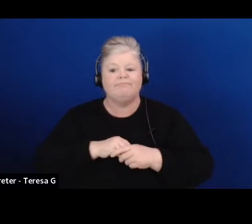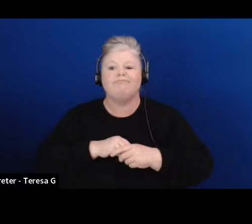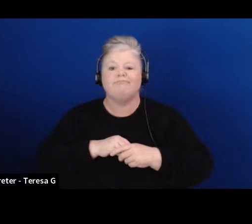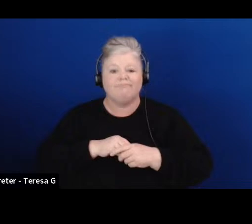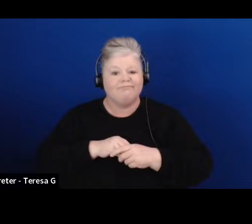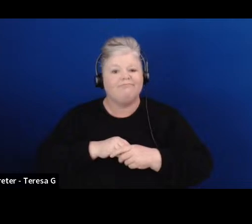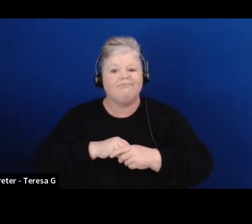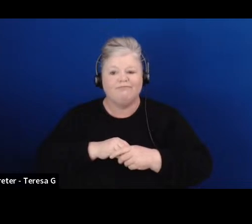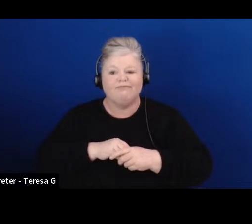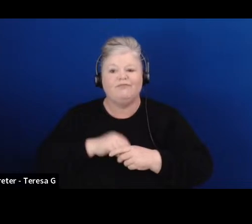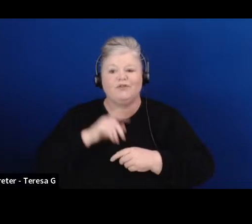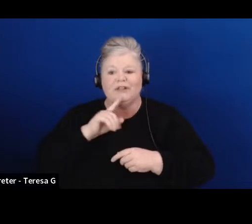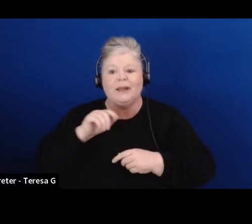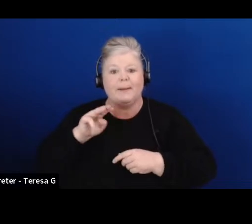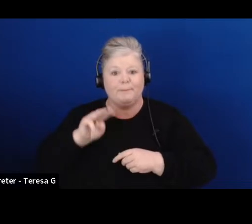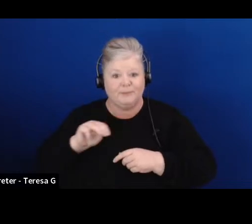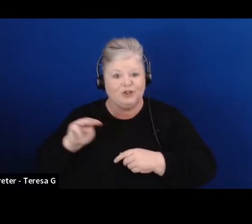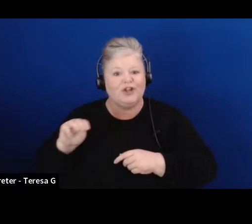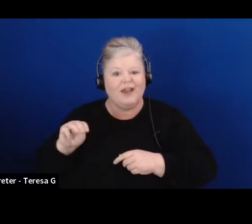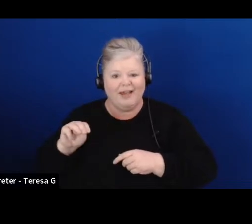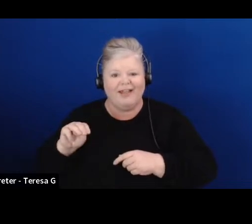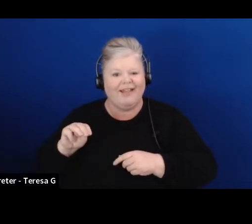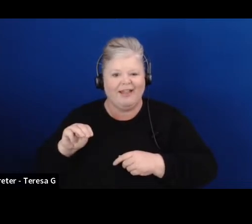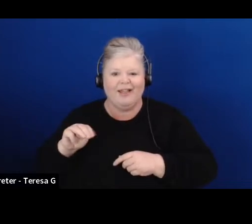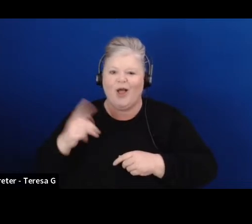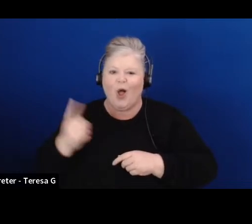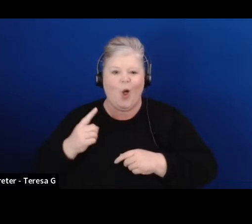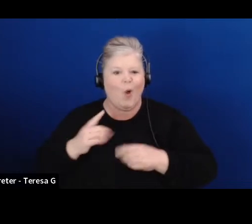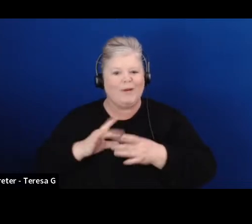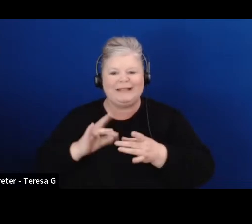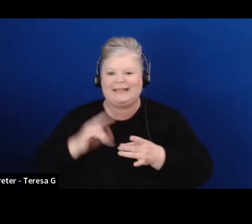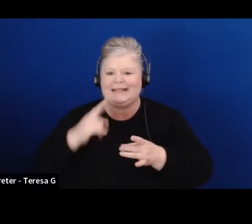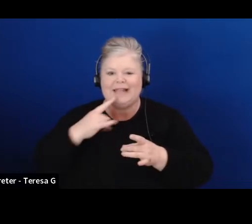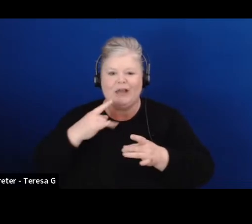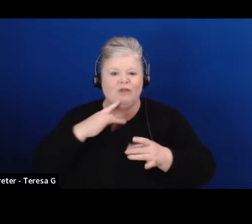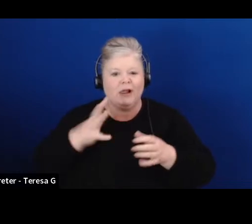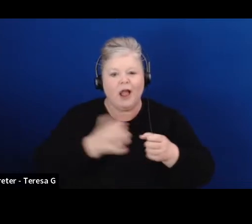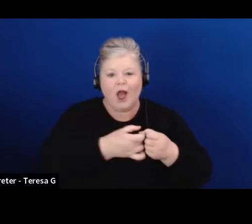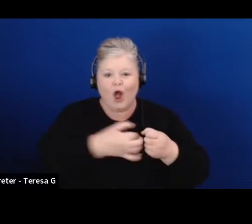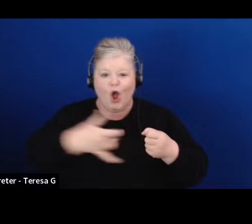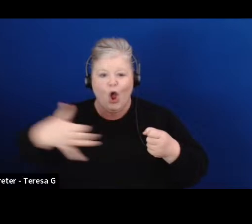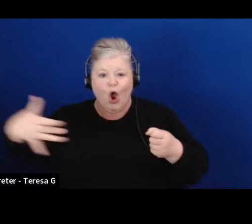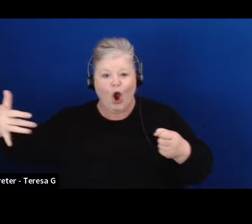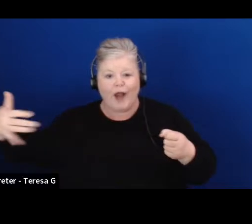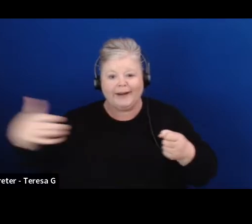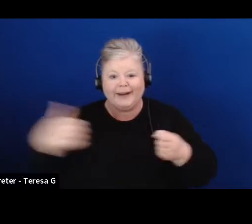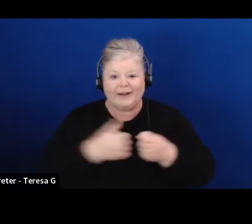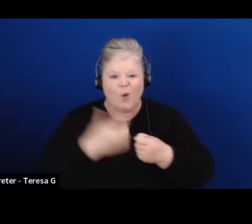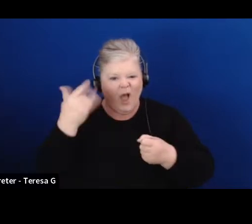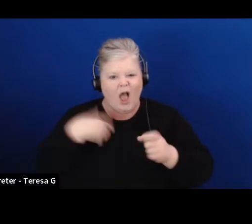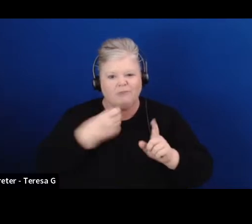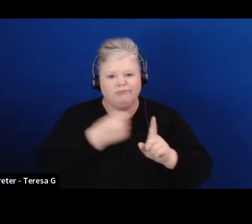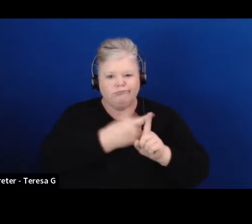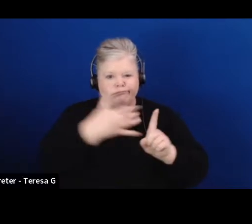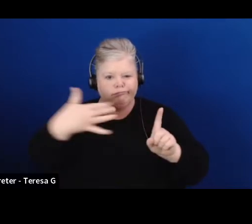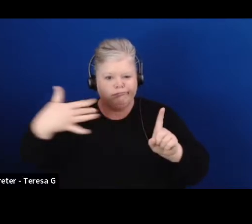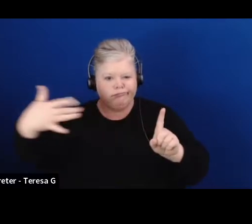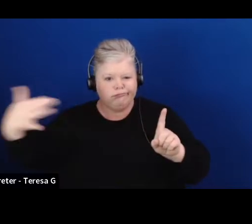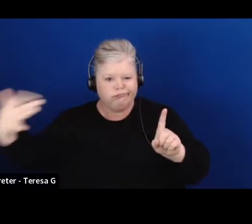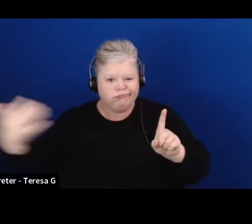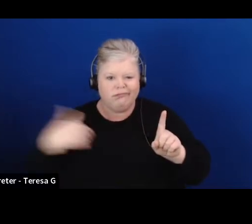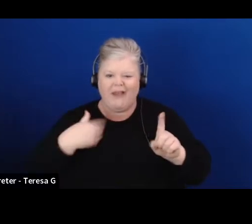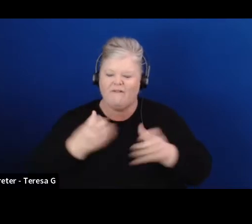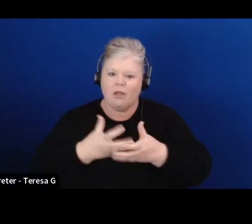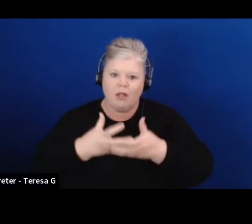just Michelle will say it's an accordion. Literally, when you go in, you can expand each section. So there's a lot to